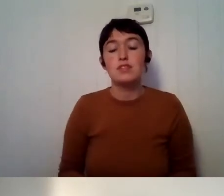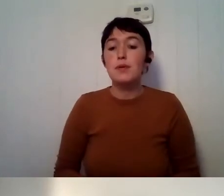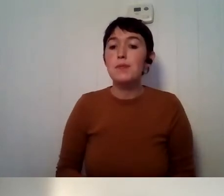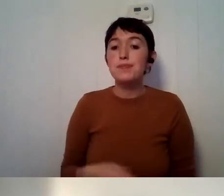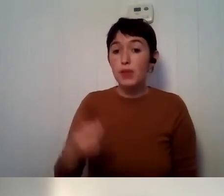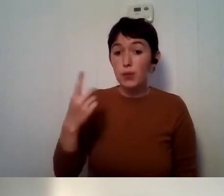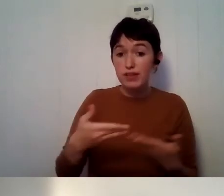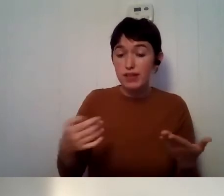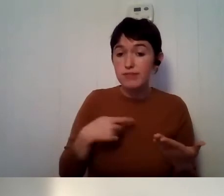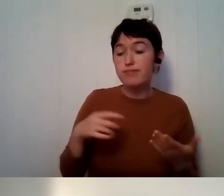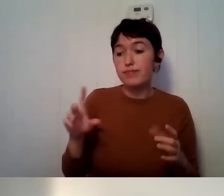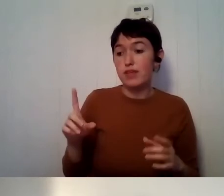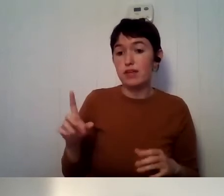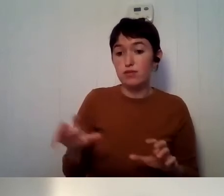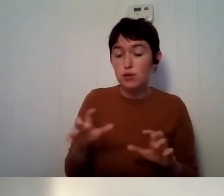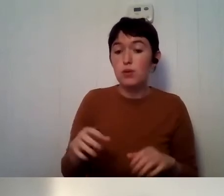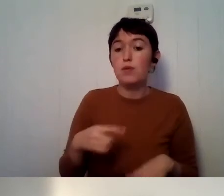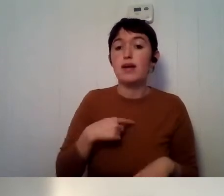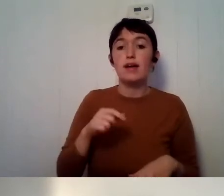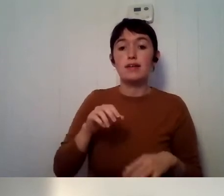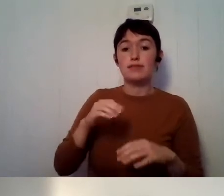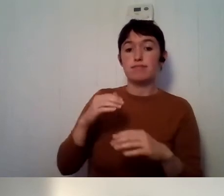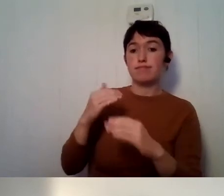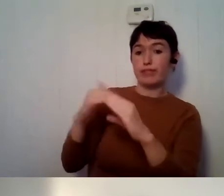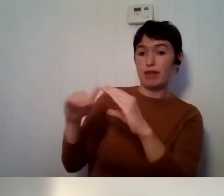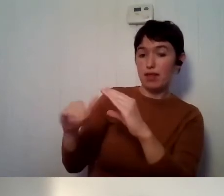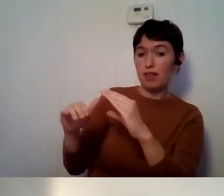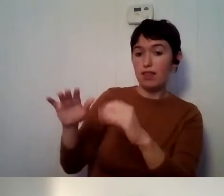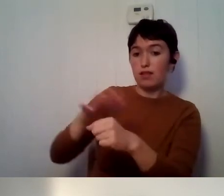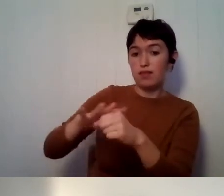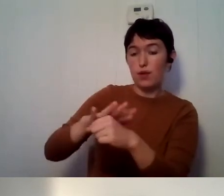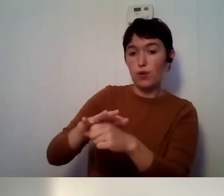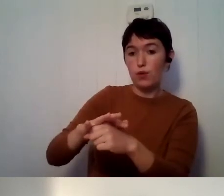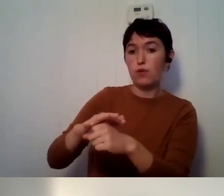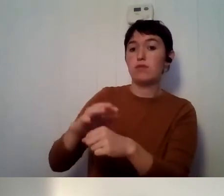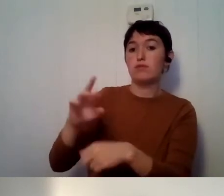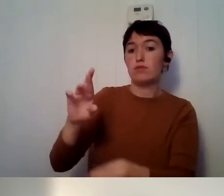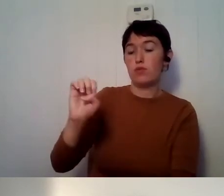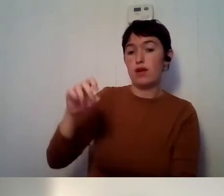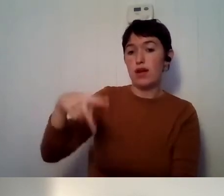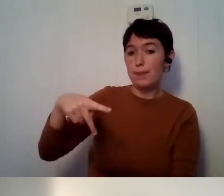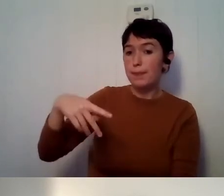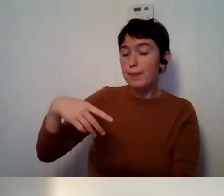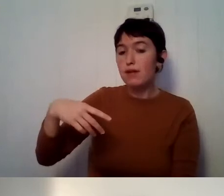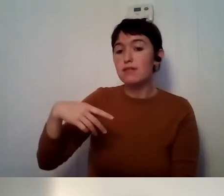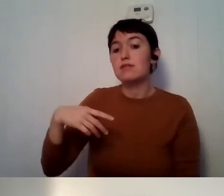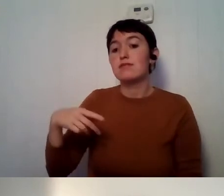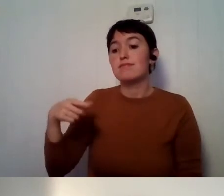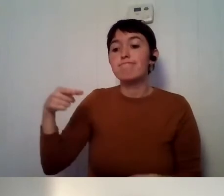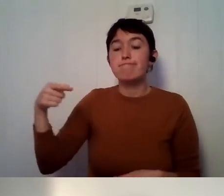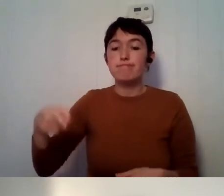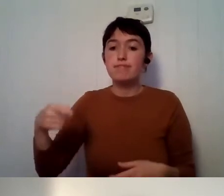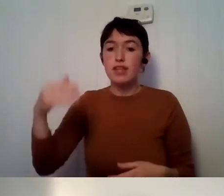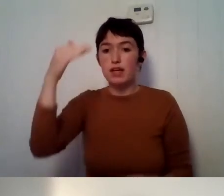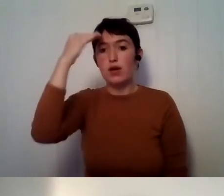emails and calling your local representatives, just so that they know that their constituents